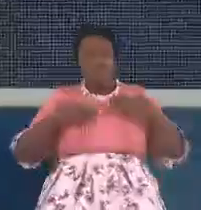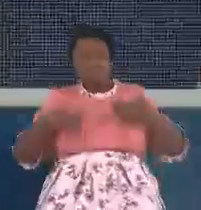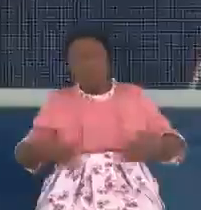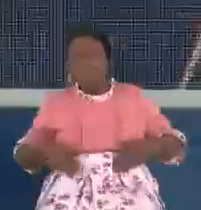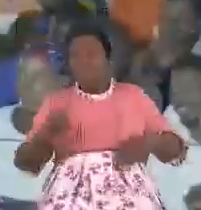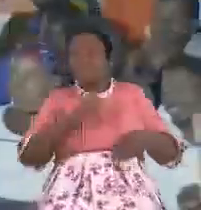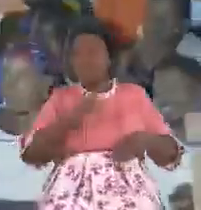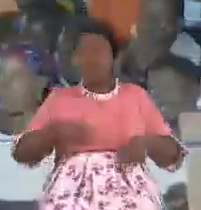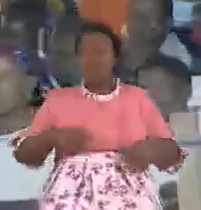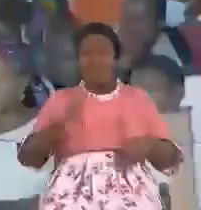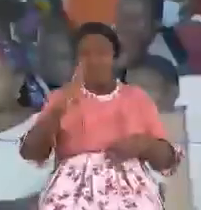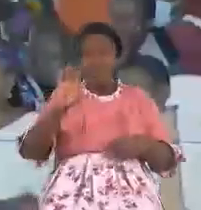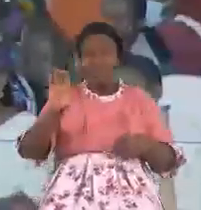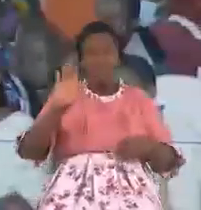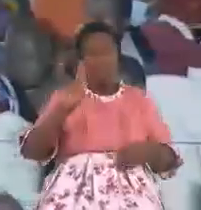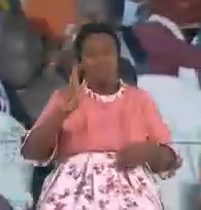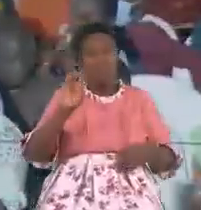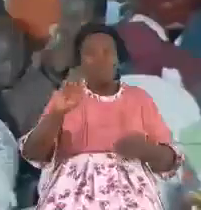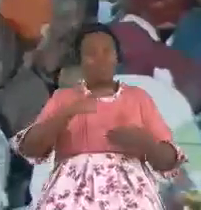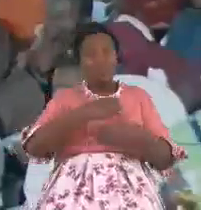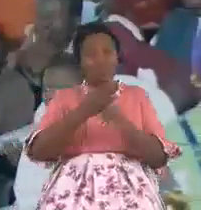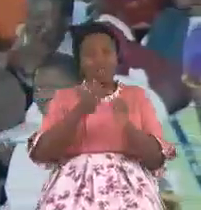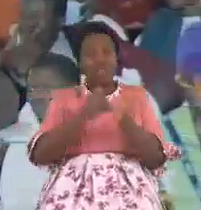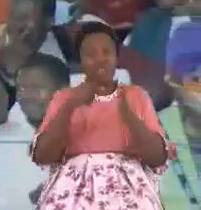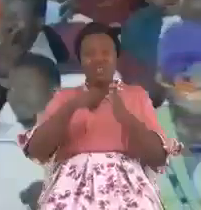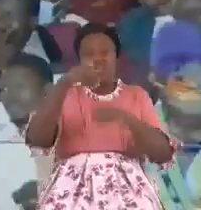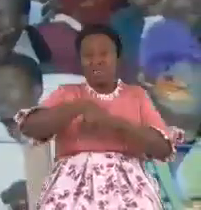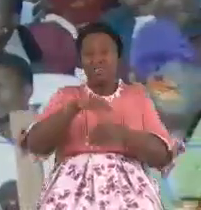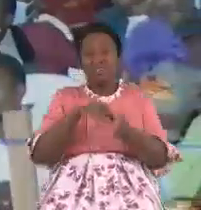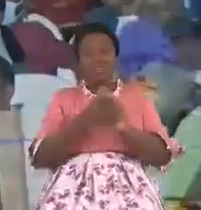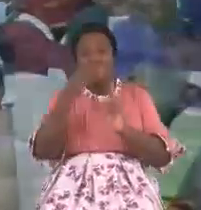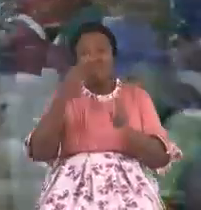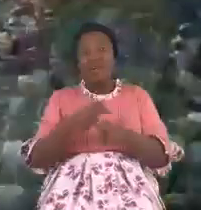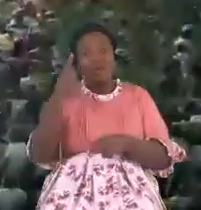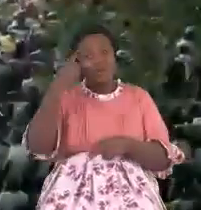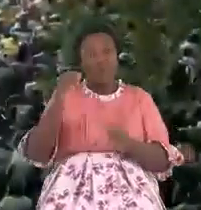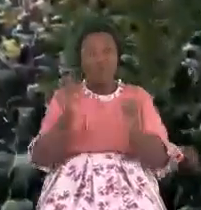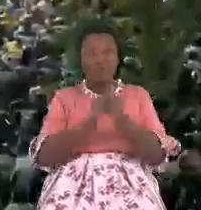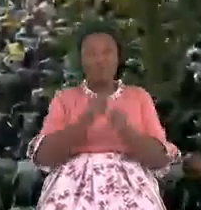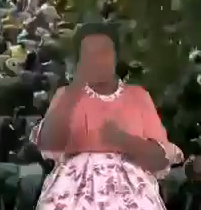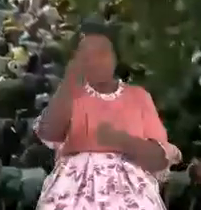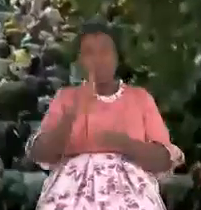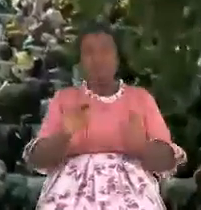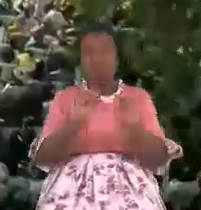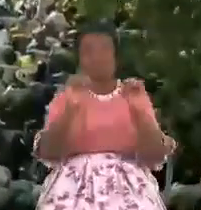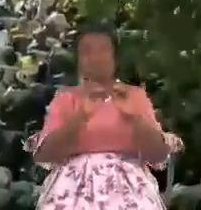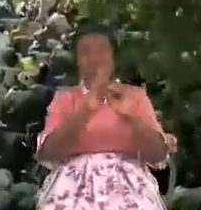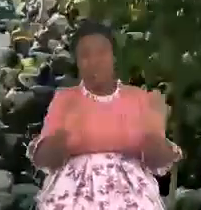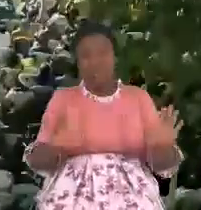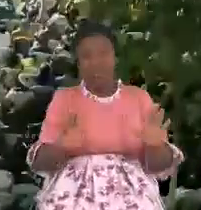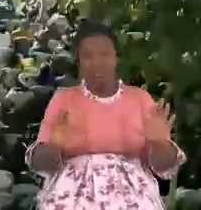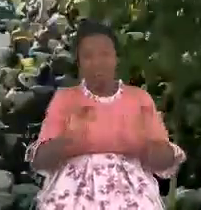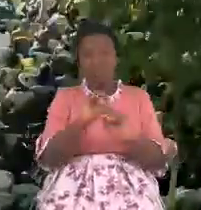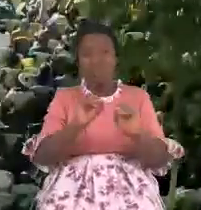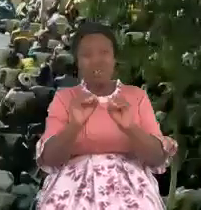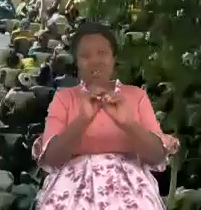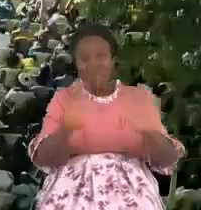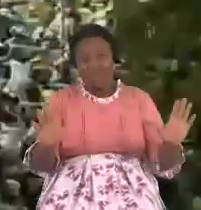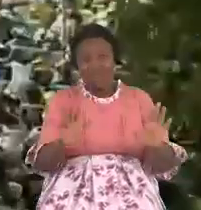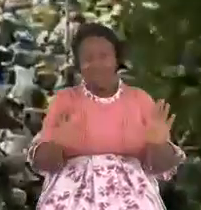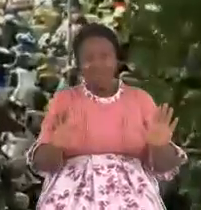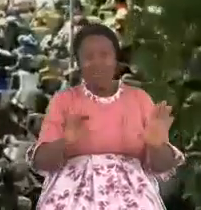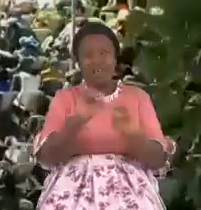jesus name for with god nothing nothing nothing